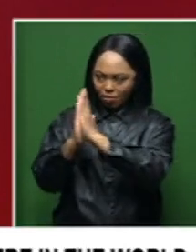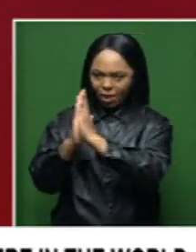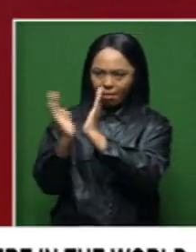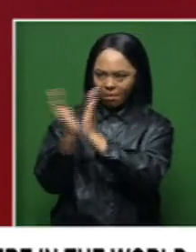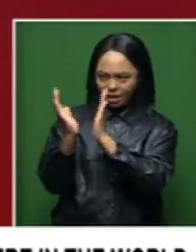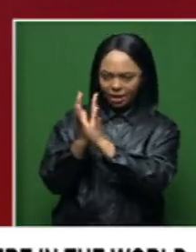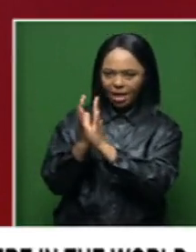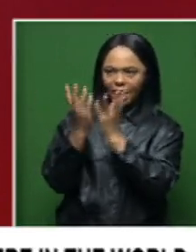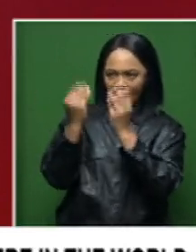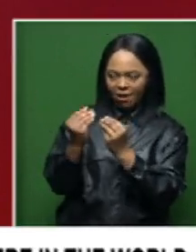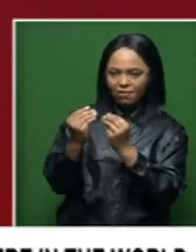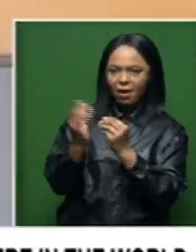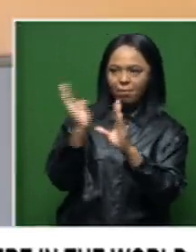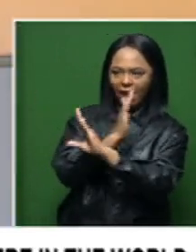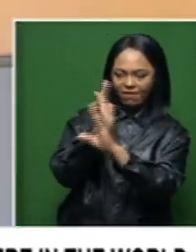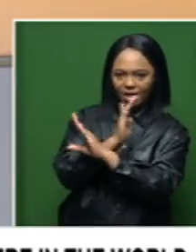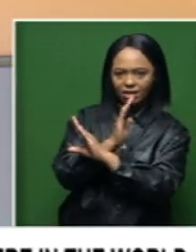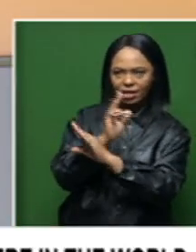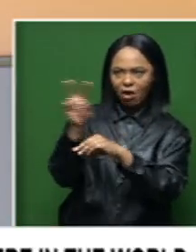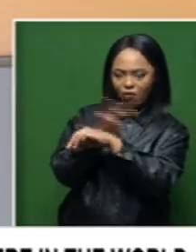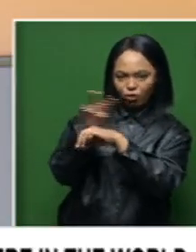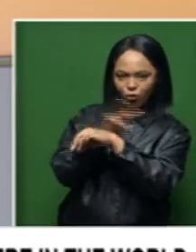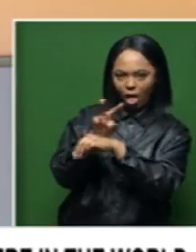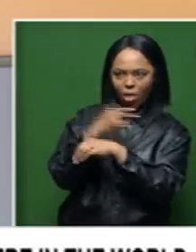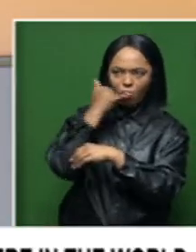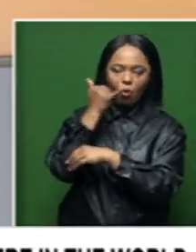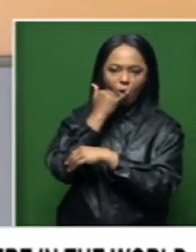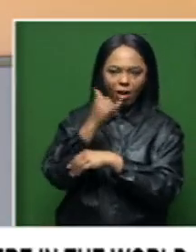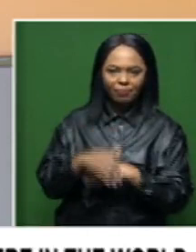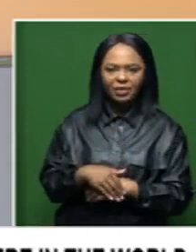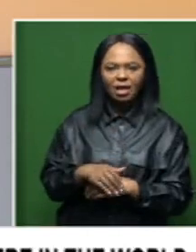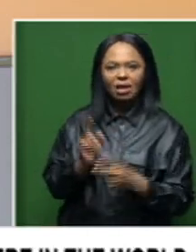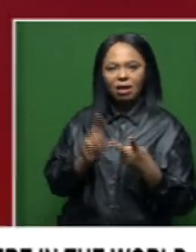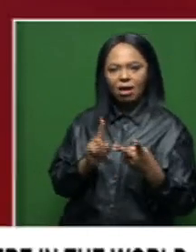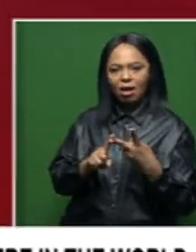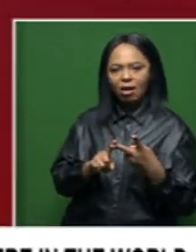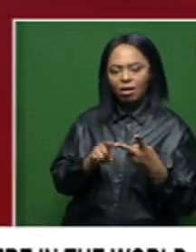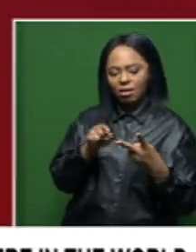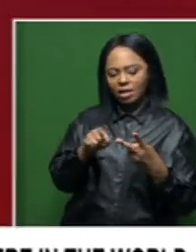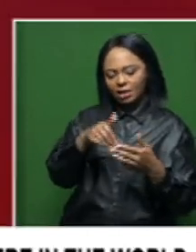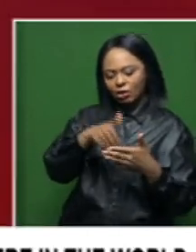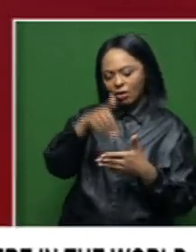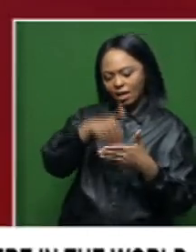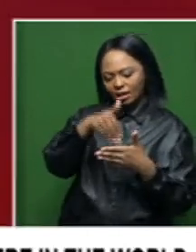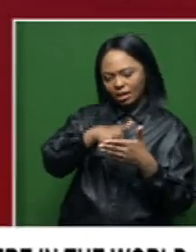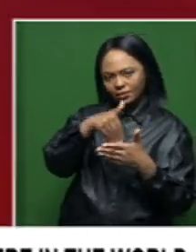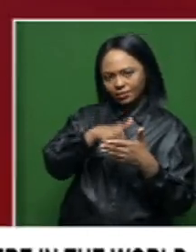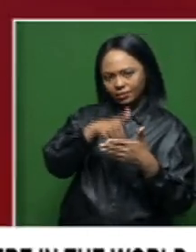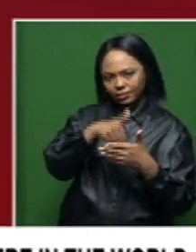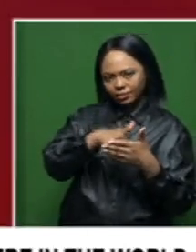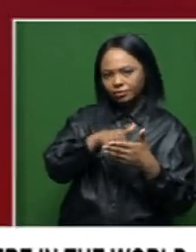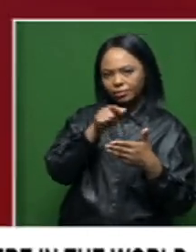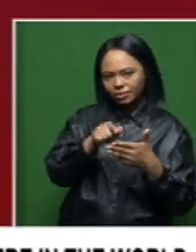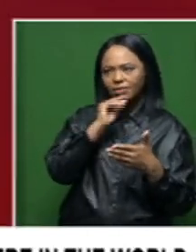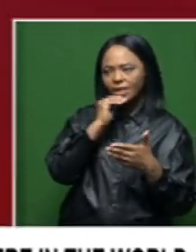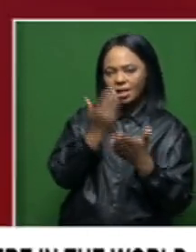private video call on the app. Yeah. Now, the wallet, tell us a little bit about that. So the wallet is what you use to connect